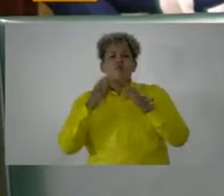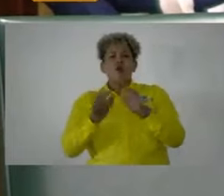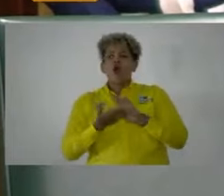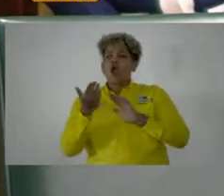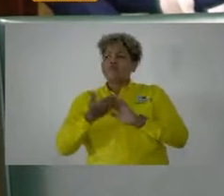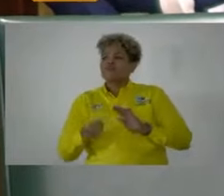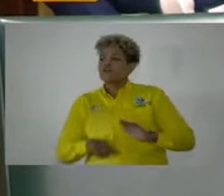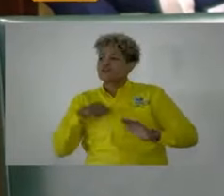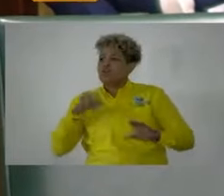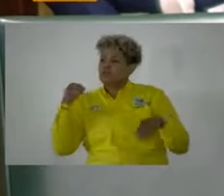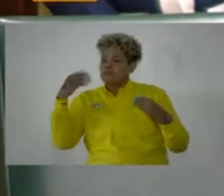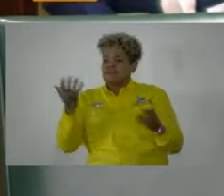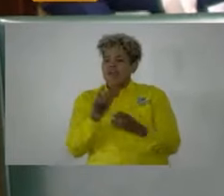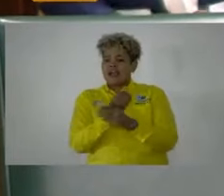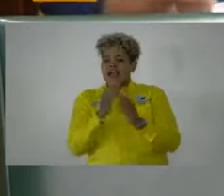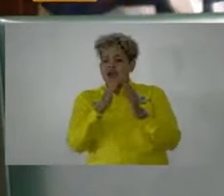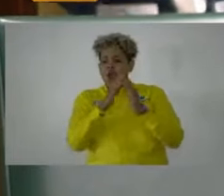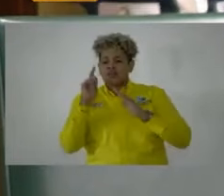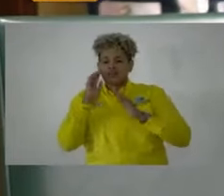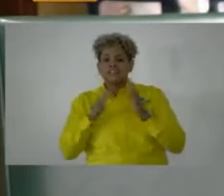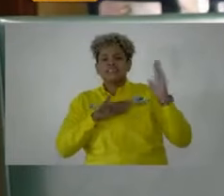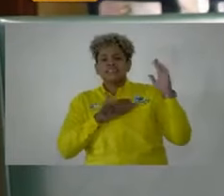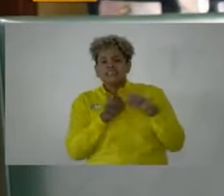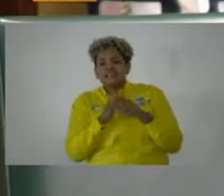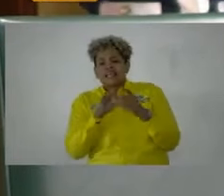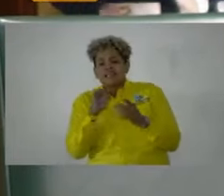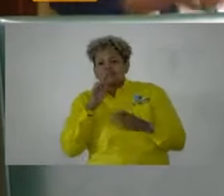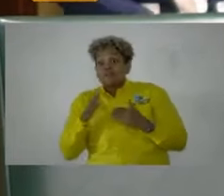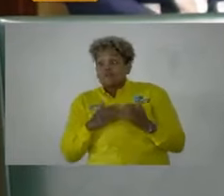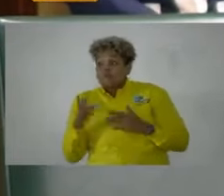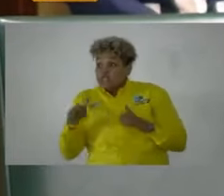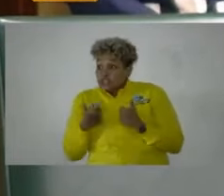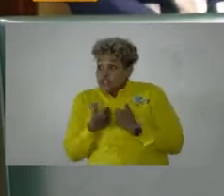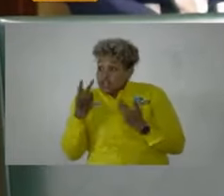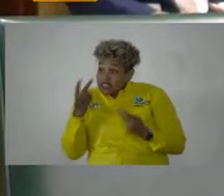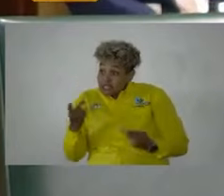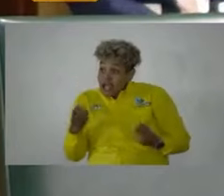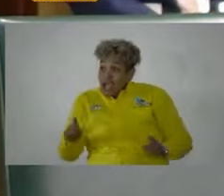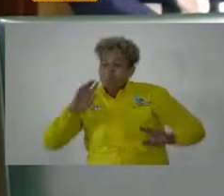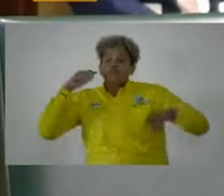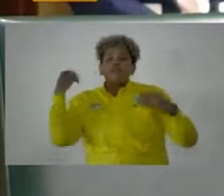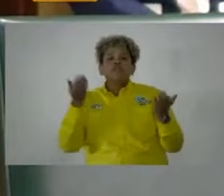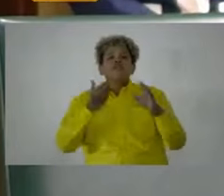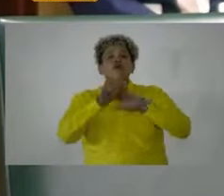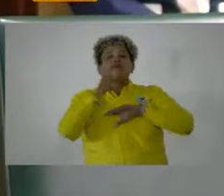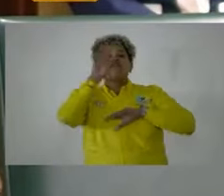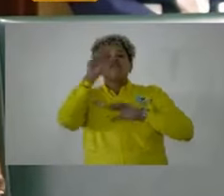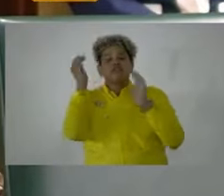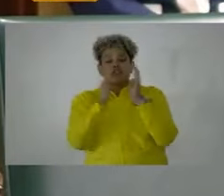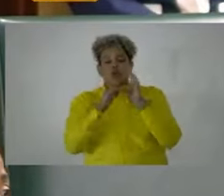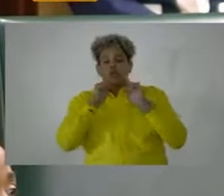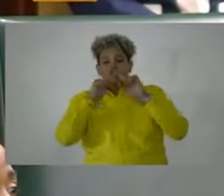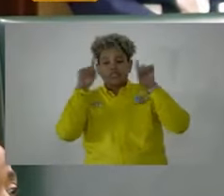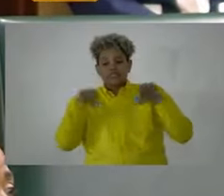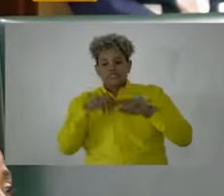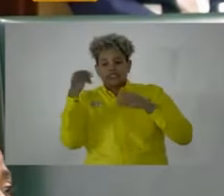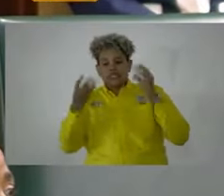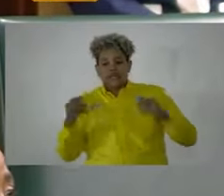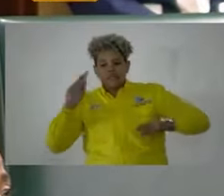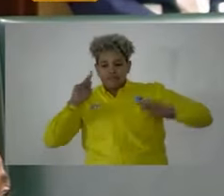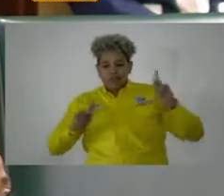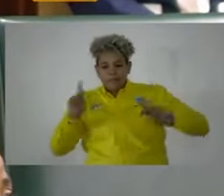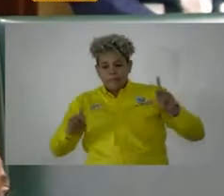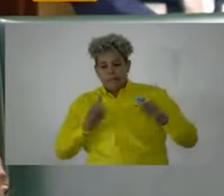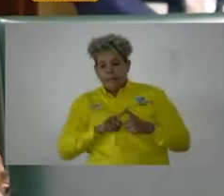Operation Pride to provide land and housing for citizens, which, despite its challenges, delivered over 50,000 titled lots for people